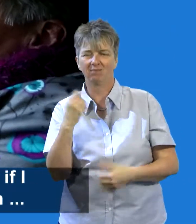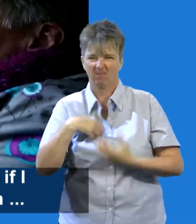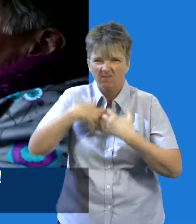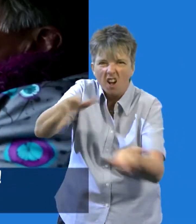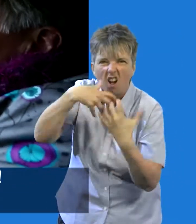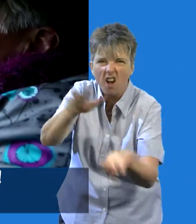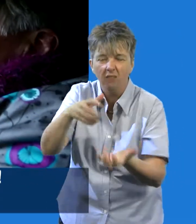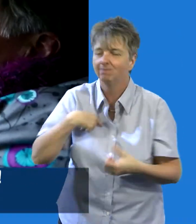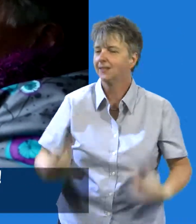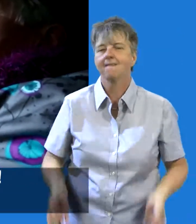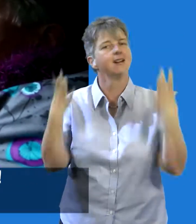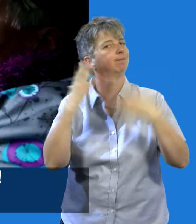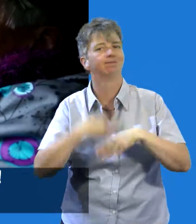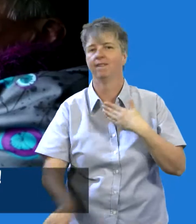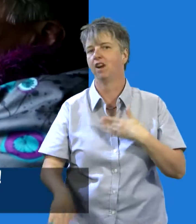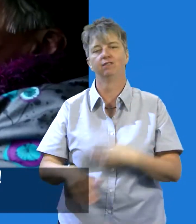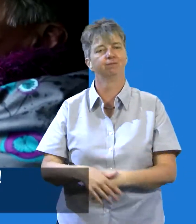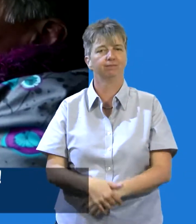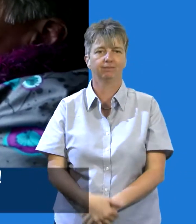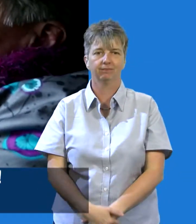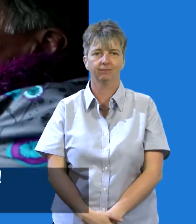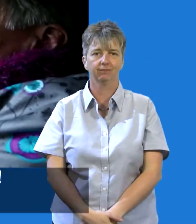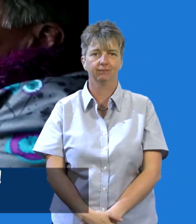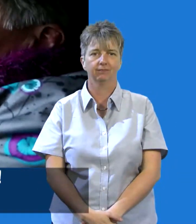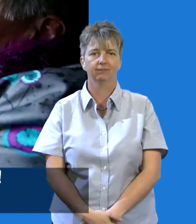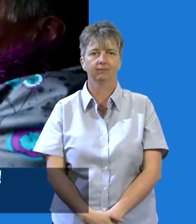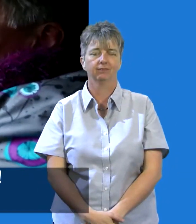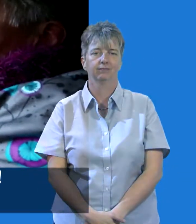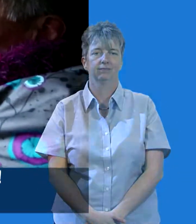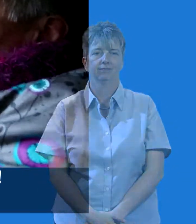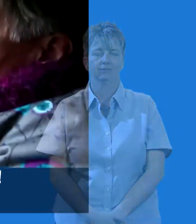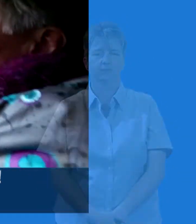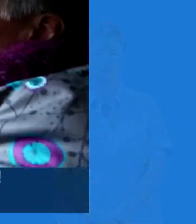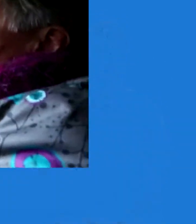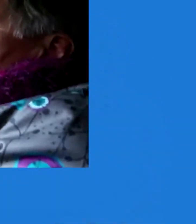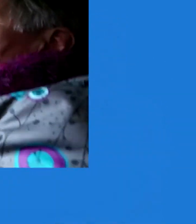some harm, Rottweiler isn't the word. I just don't give in.